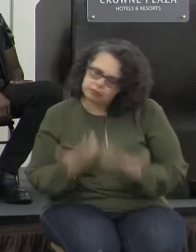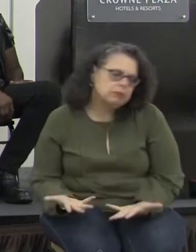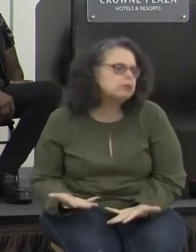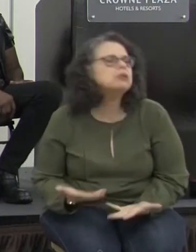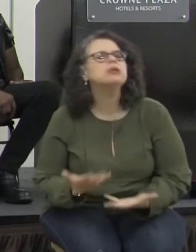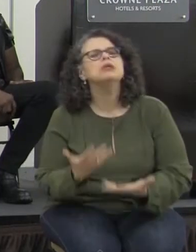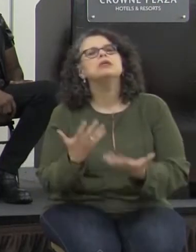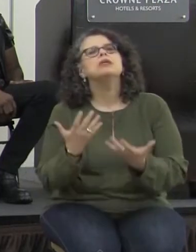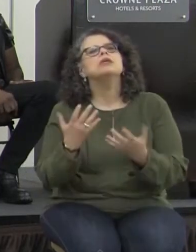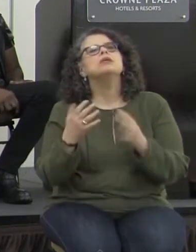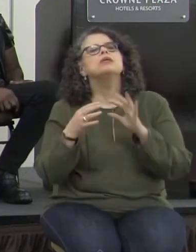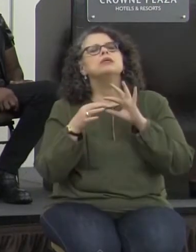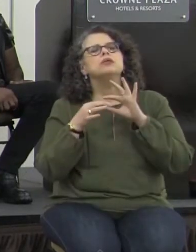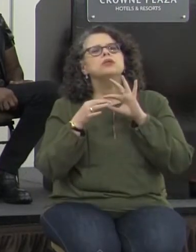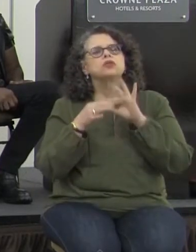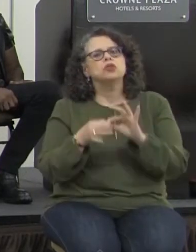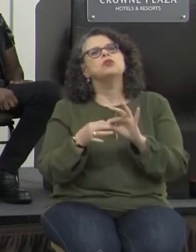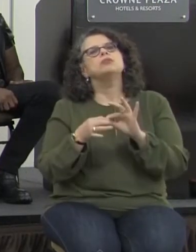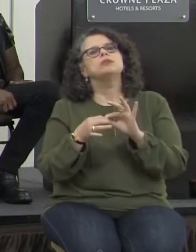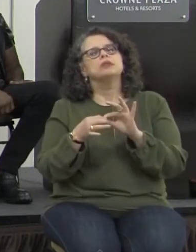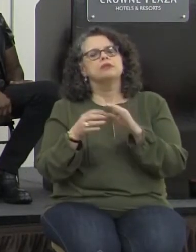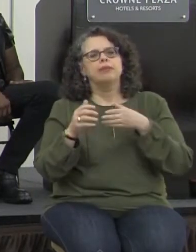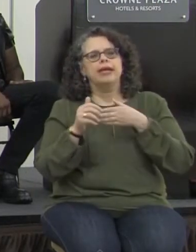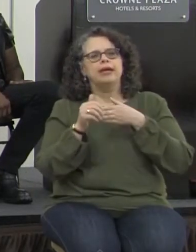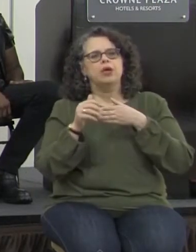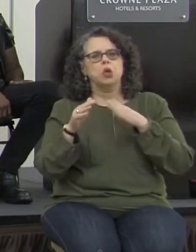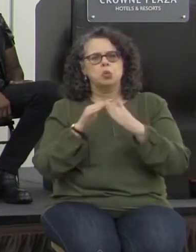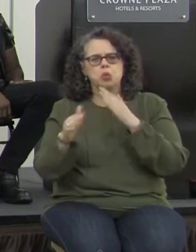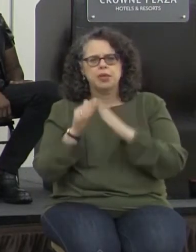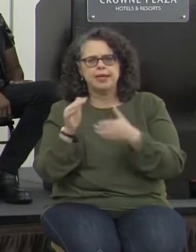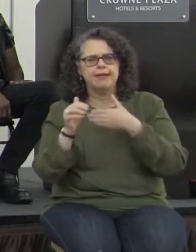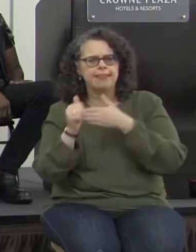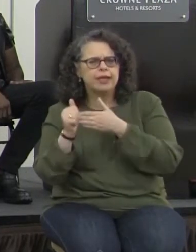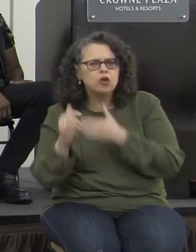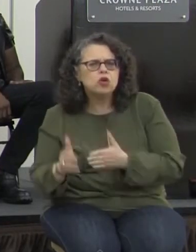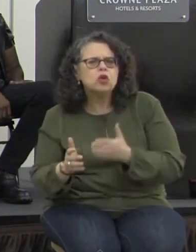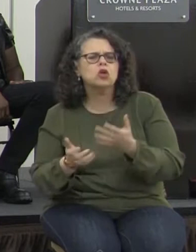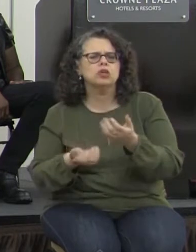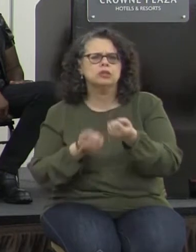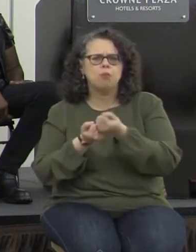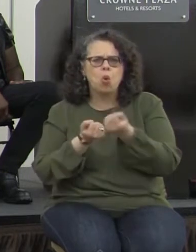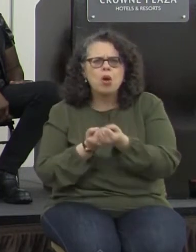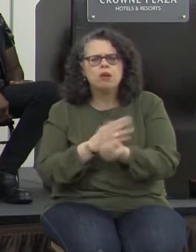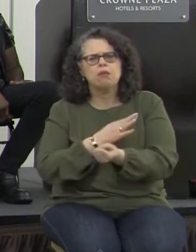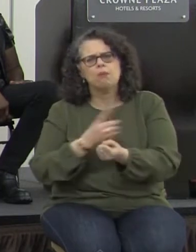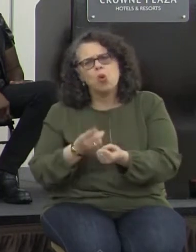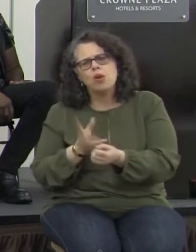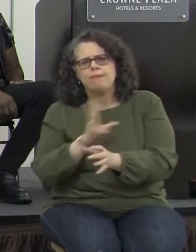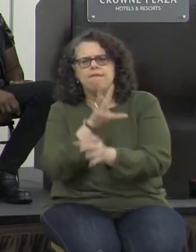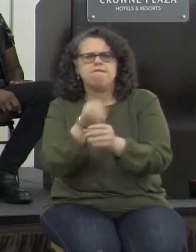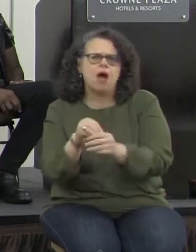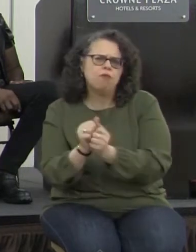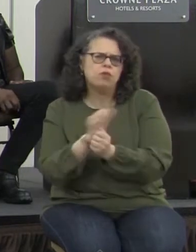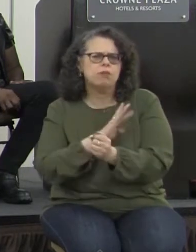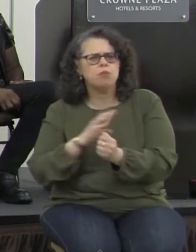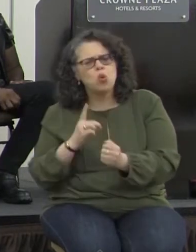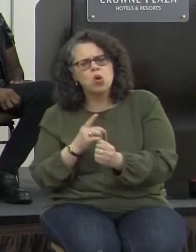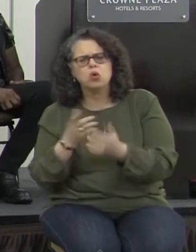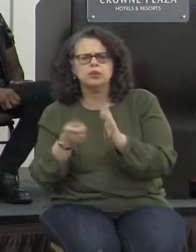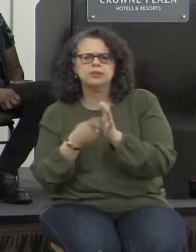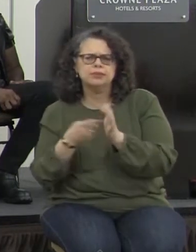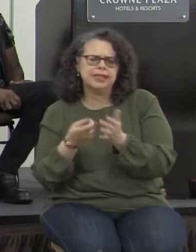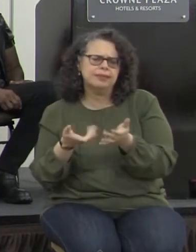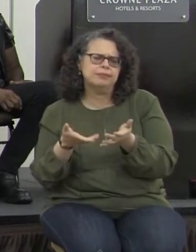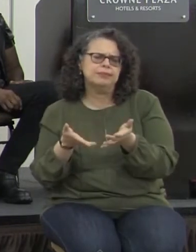around being a leader in the community and supporting boards and being on boards, because sometimes you're asked to fill